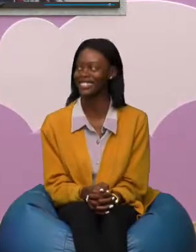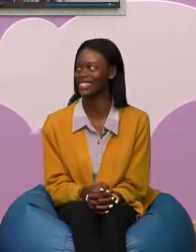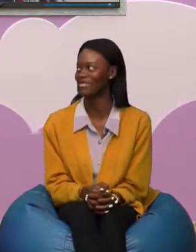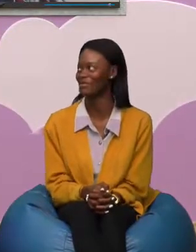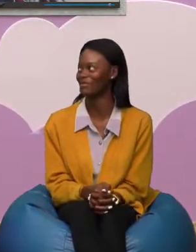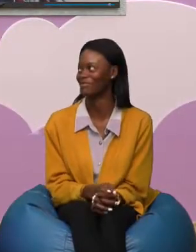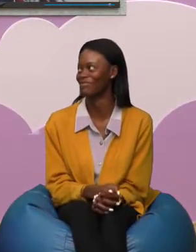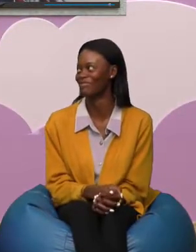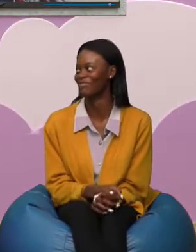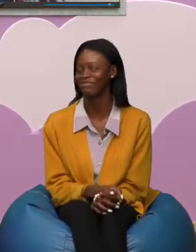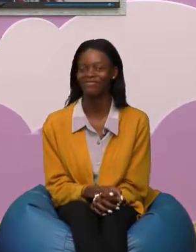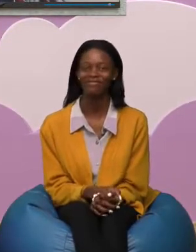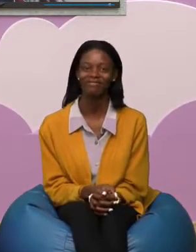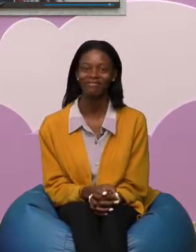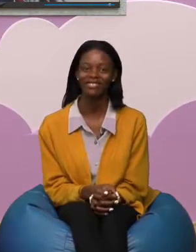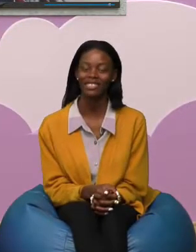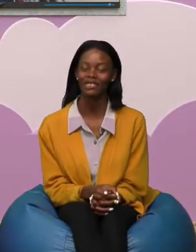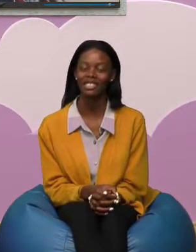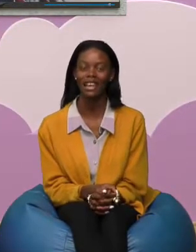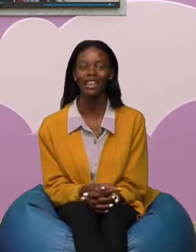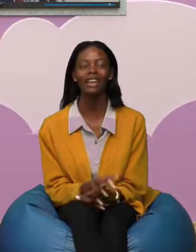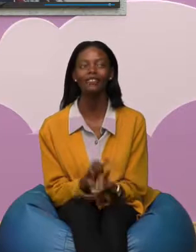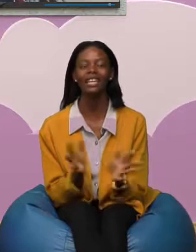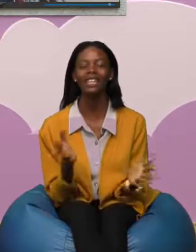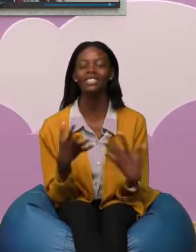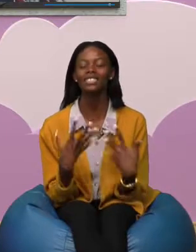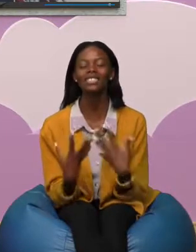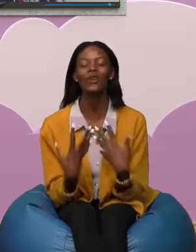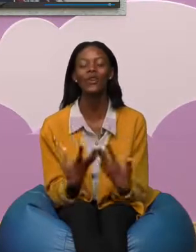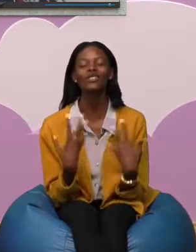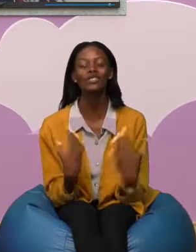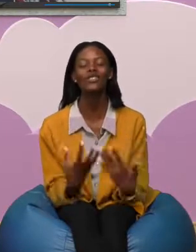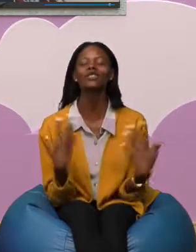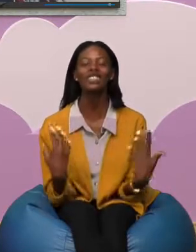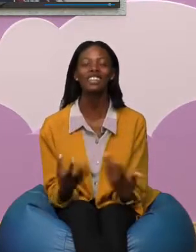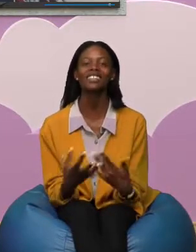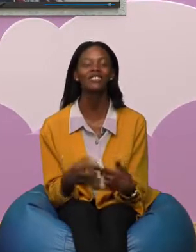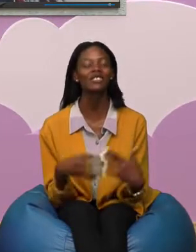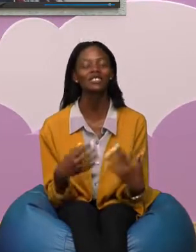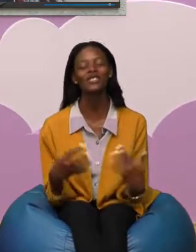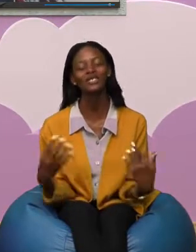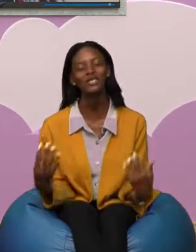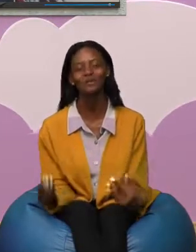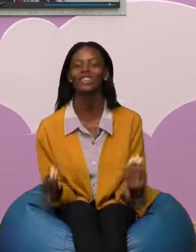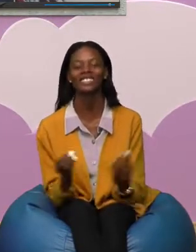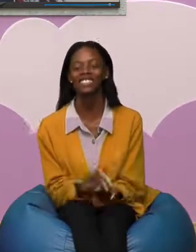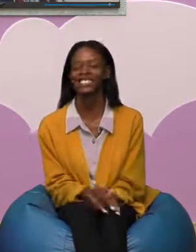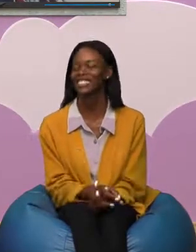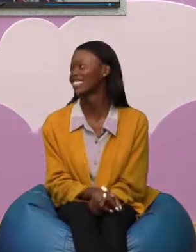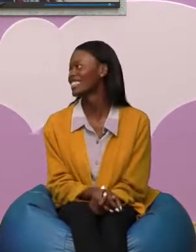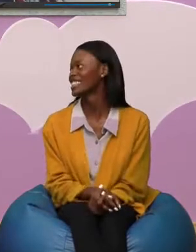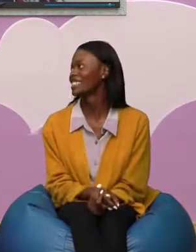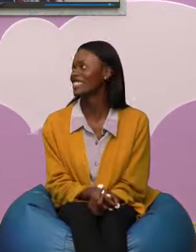What a great Zoe and Zaki way to. Definitely. Oh. I feel like they're just all so creative. They're so smart.